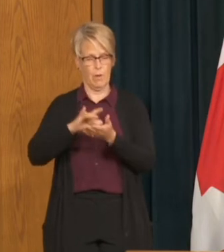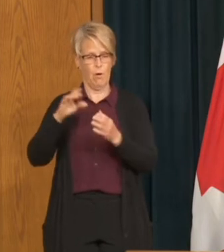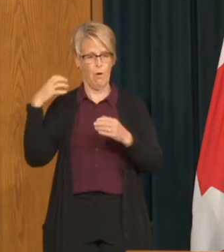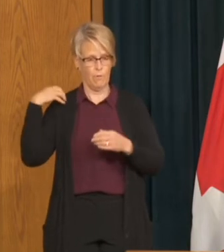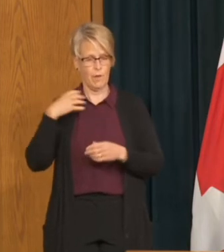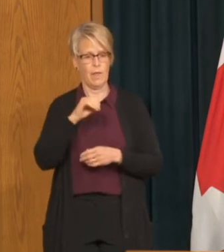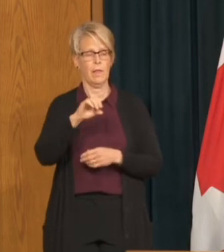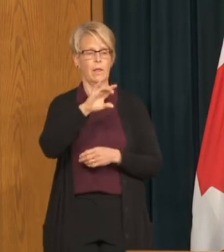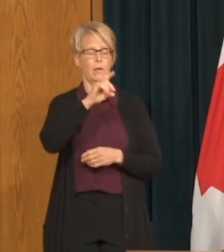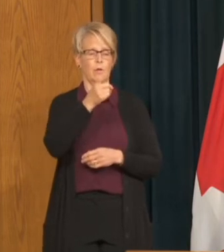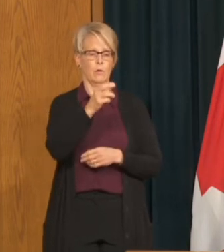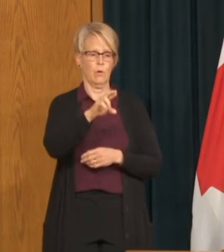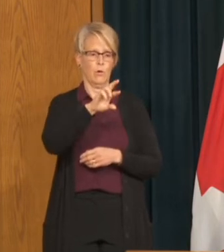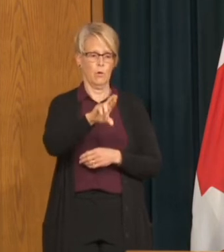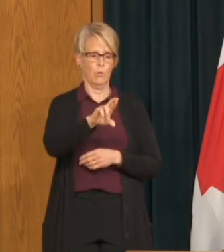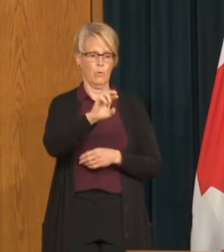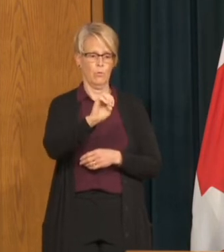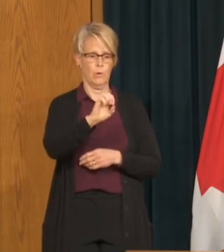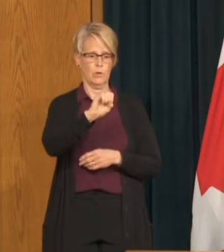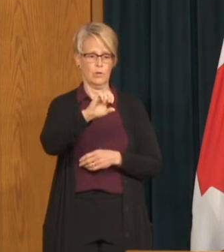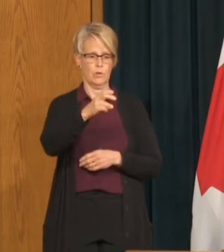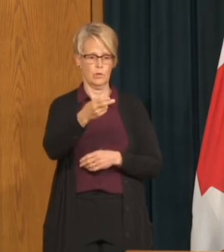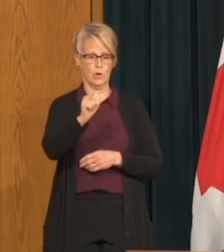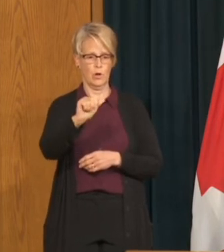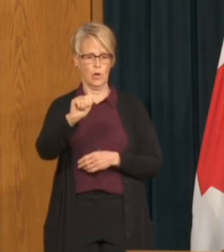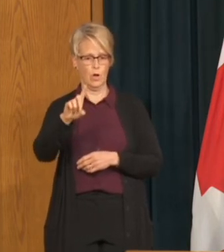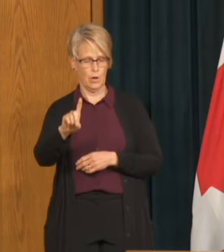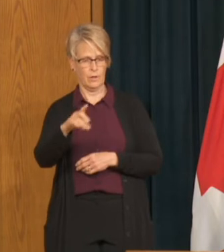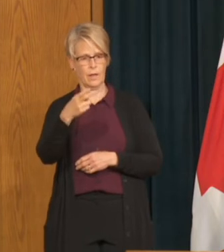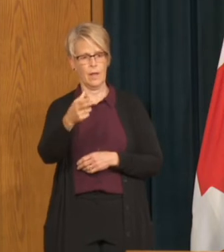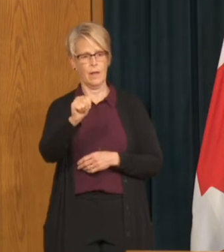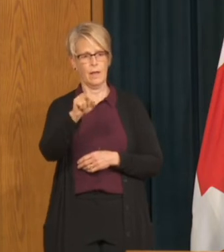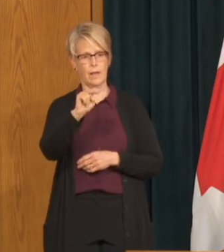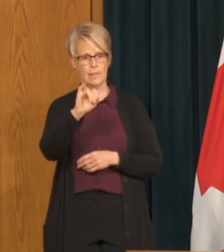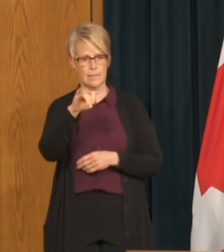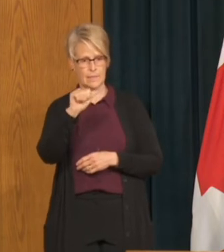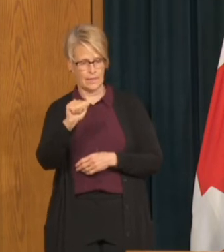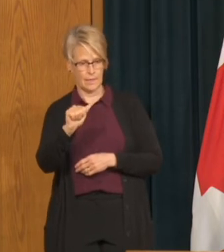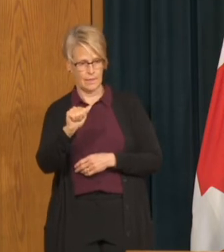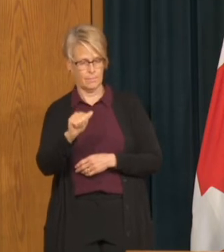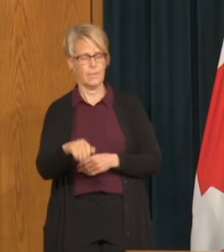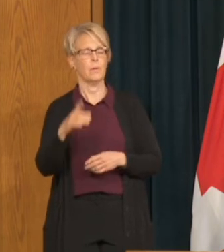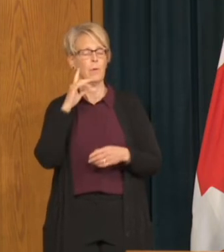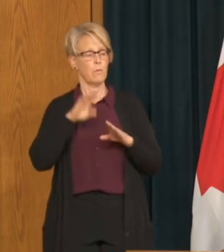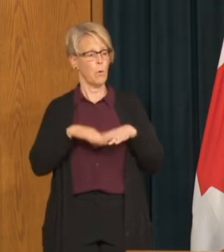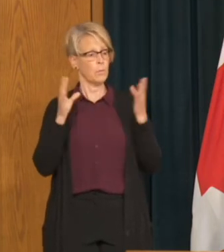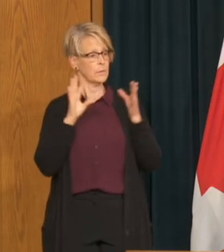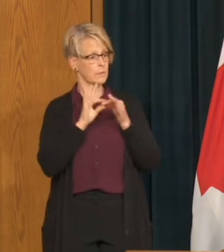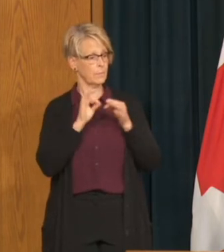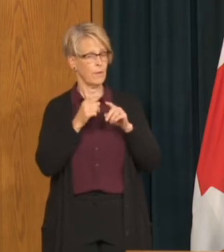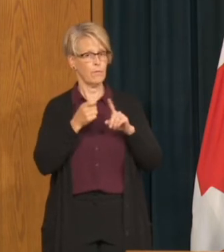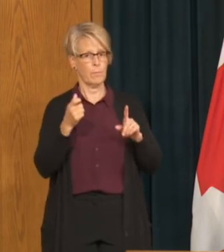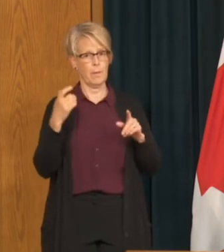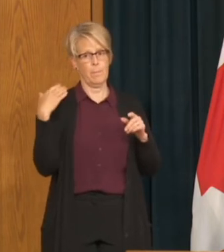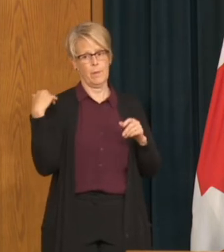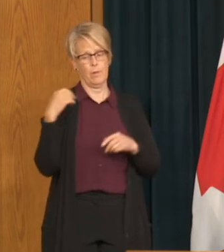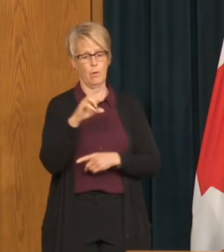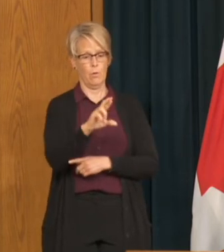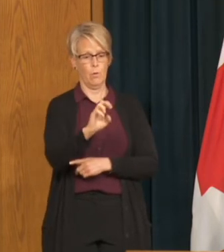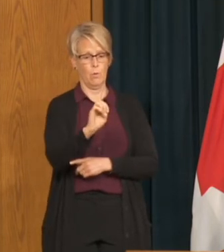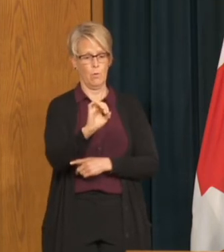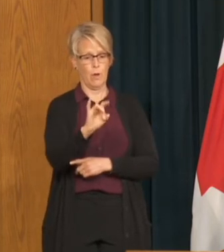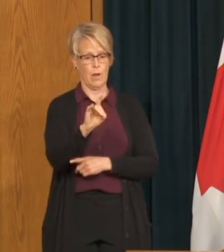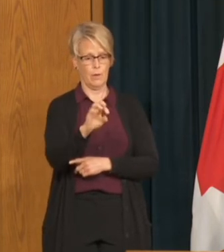Rashad Hansia, Physician Executive, Integrated Urban Health. We'll have an opening statement from Minister Reiter and